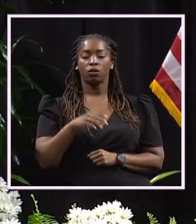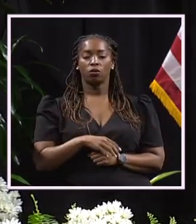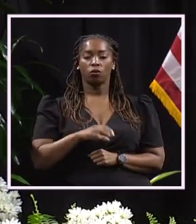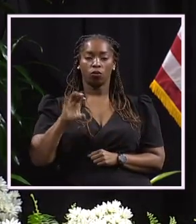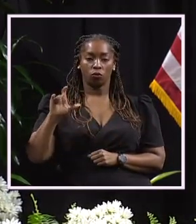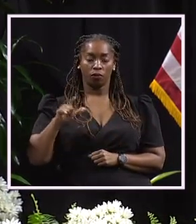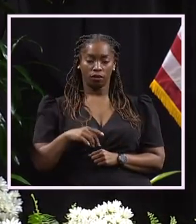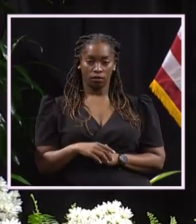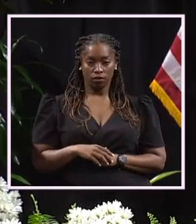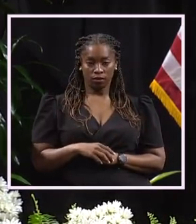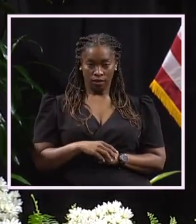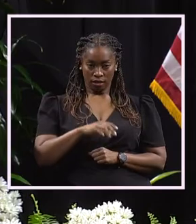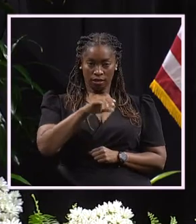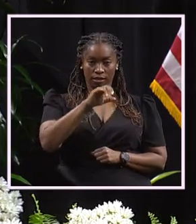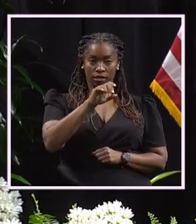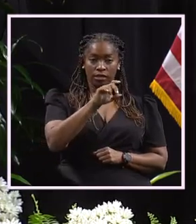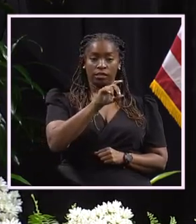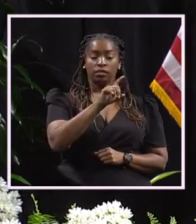Zachary Hunter Gowans.